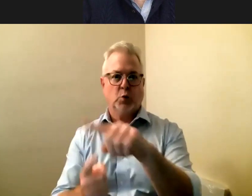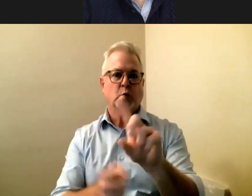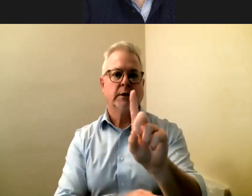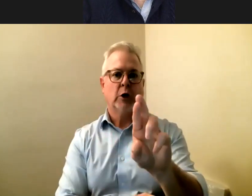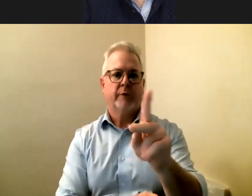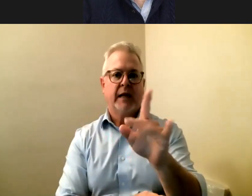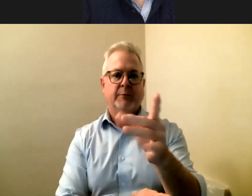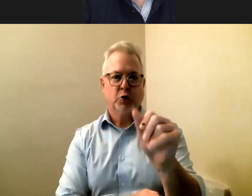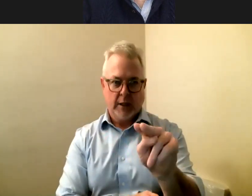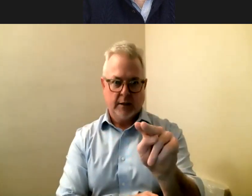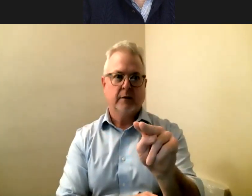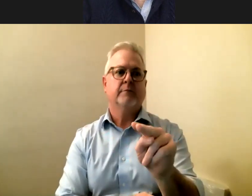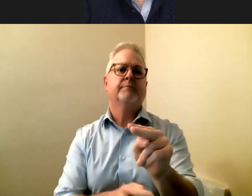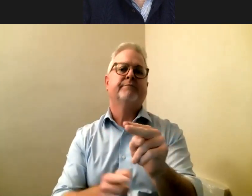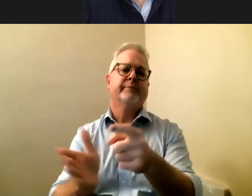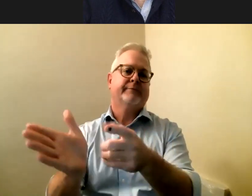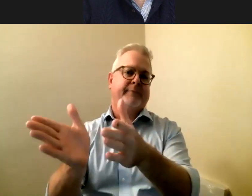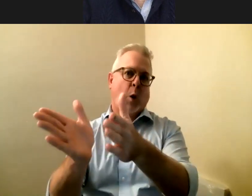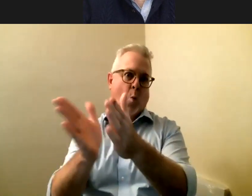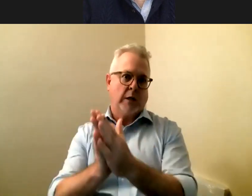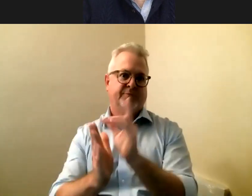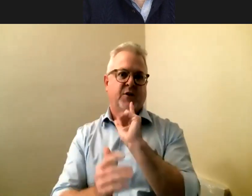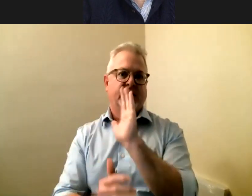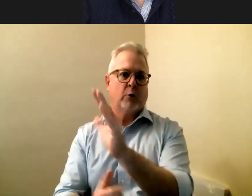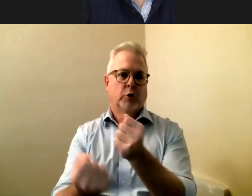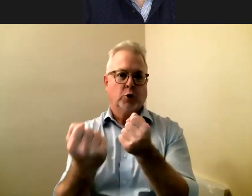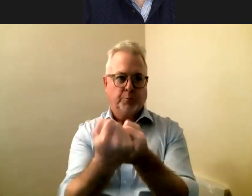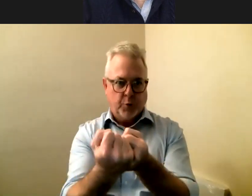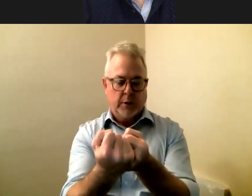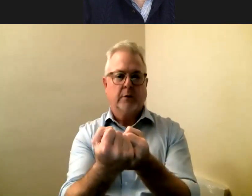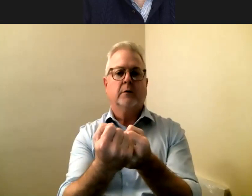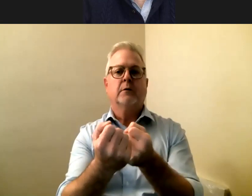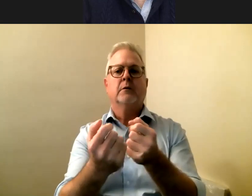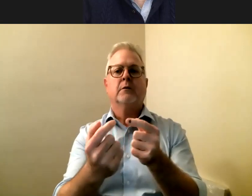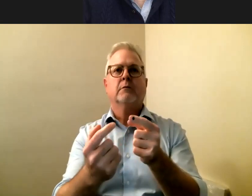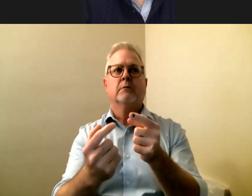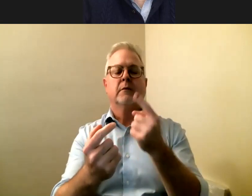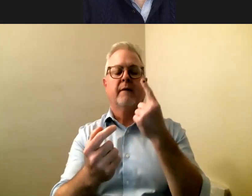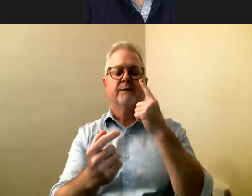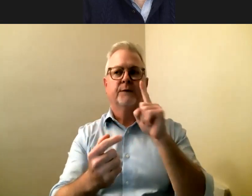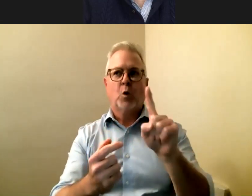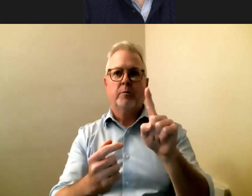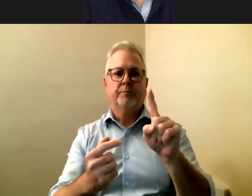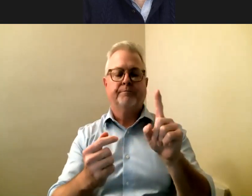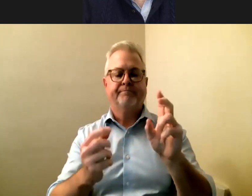set. And I'll also I'd like to send that to Dr. Philip Chan and also request their